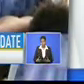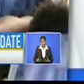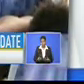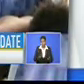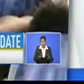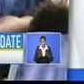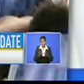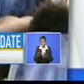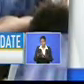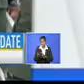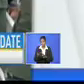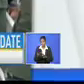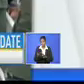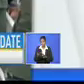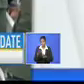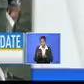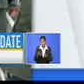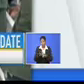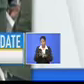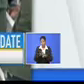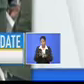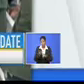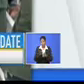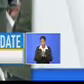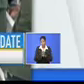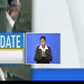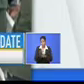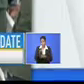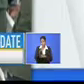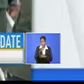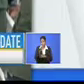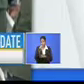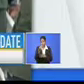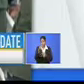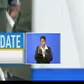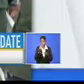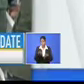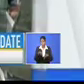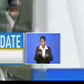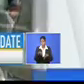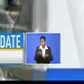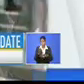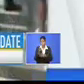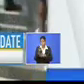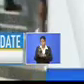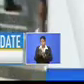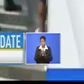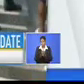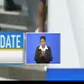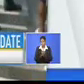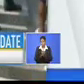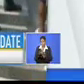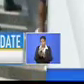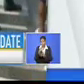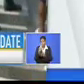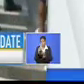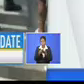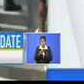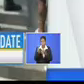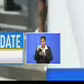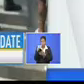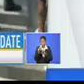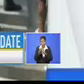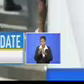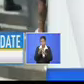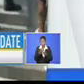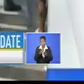he confirmed an additional 2 persons were found alive today and taken to Marsh Harbor. He says based on what they heard from migrants on